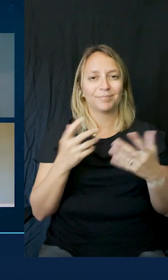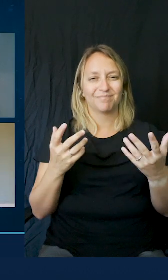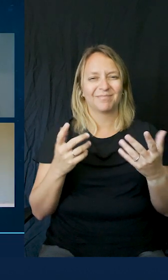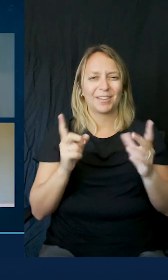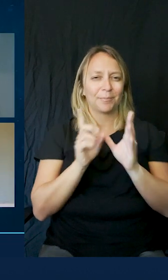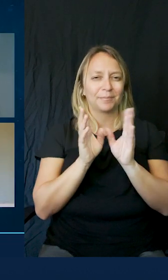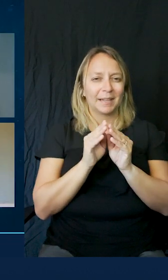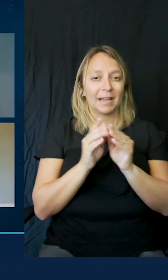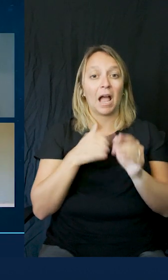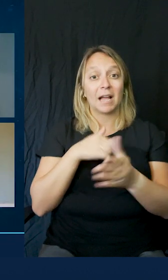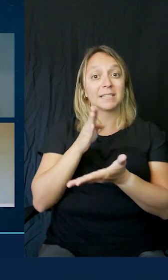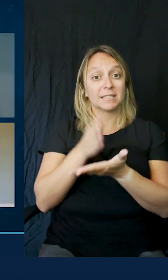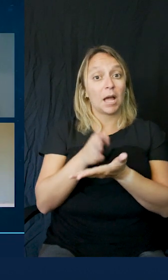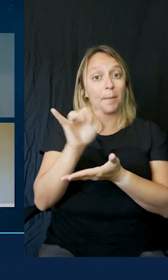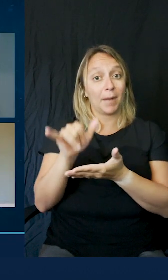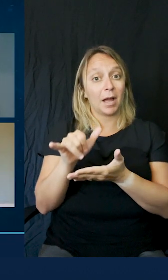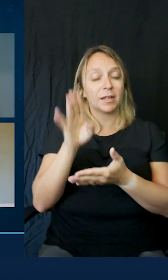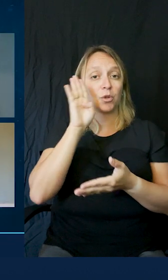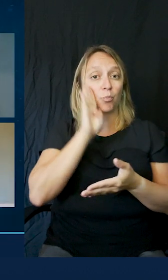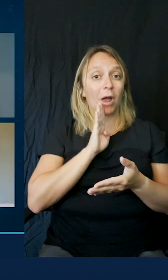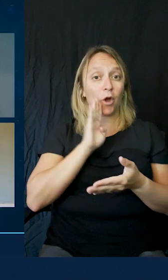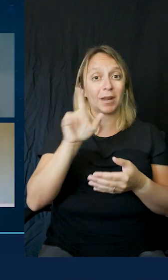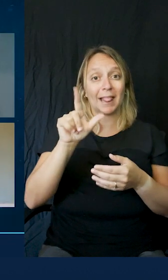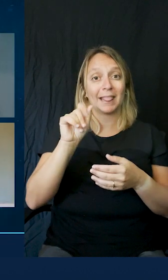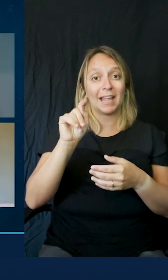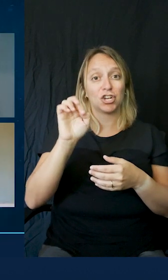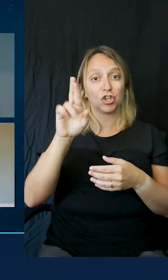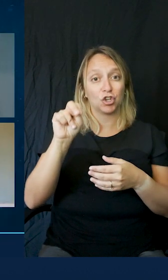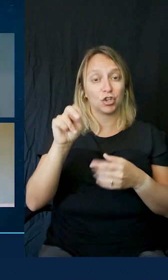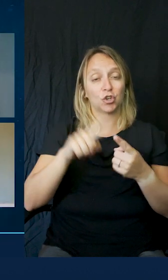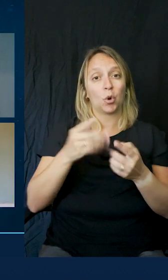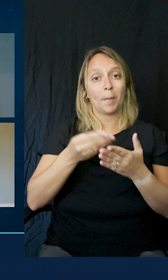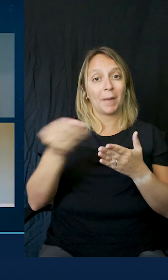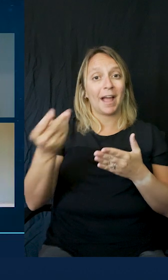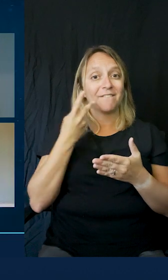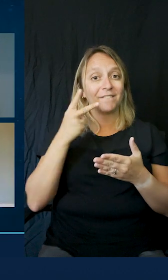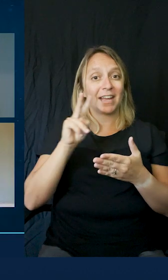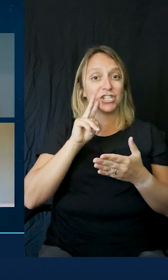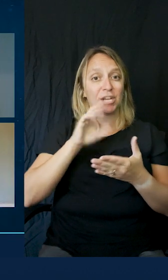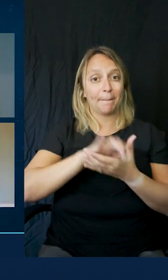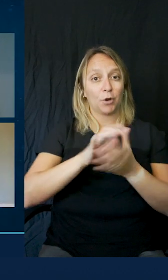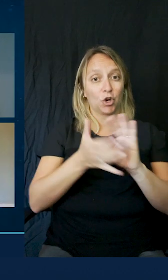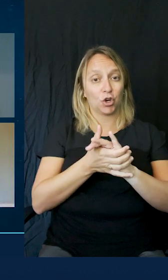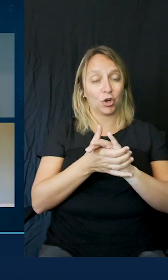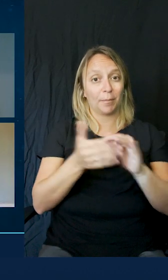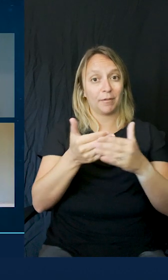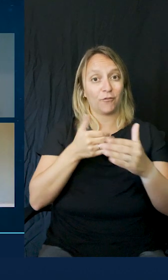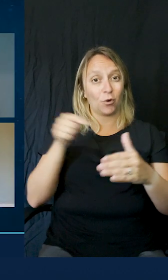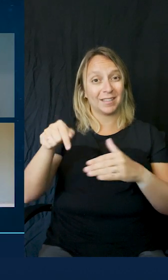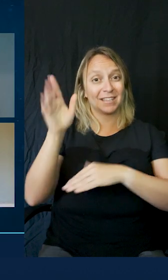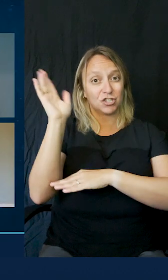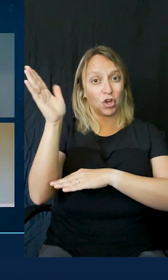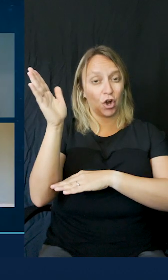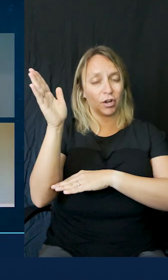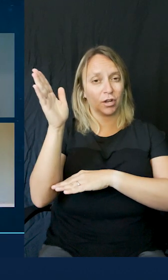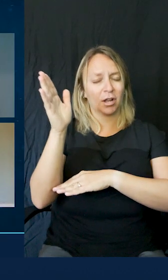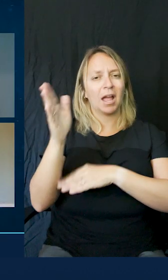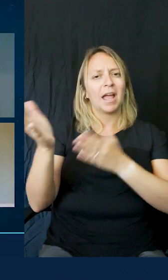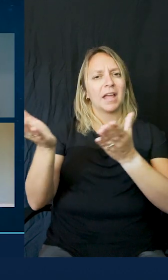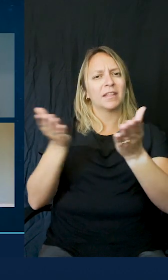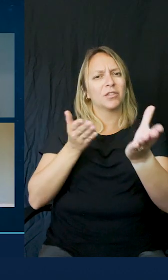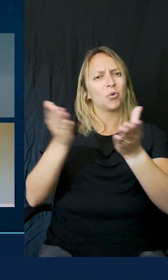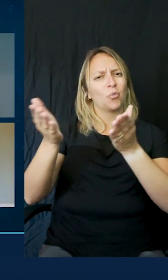I stopped by the Brown Lantern to get a veggie burger before this talk tonight. And the